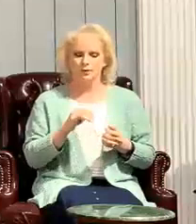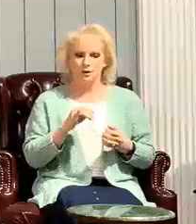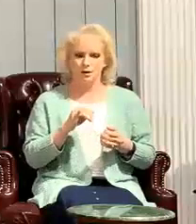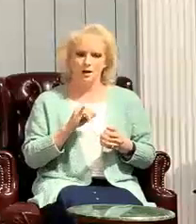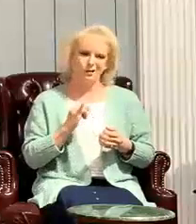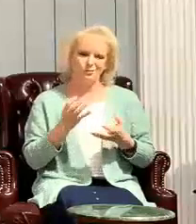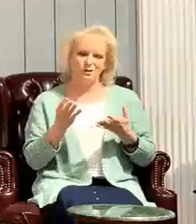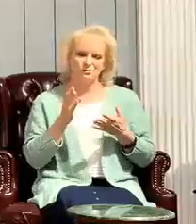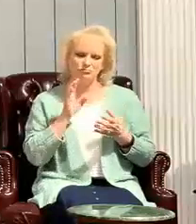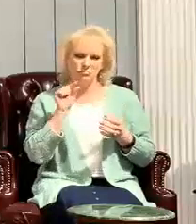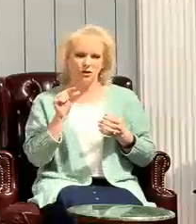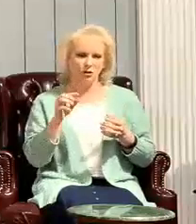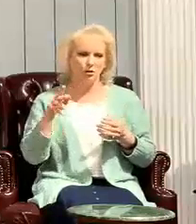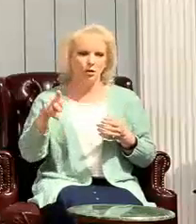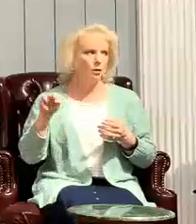this. But